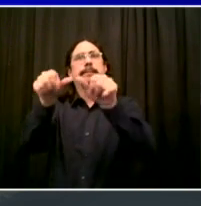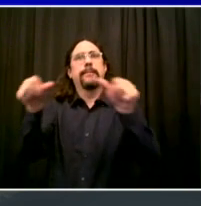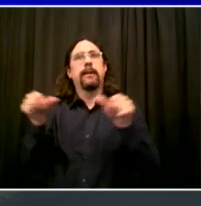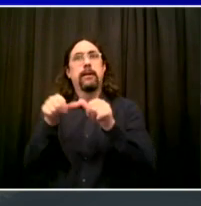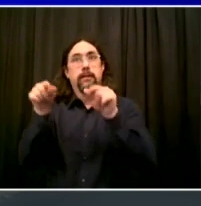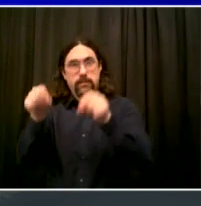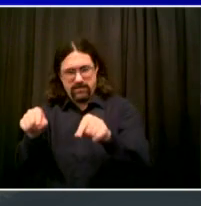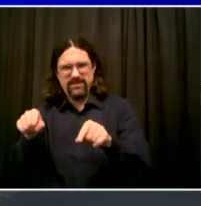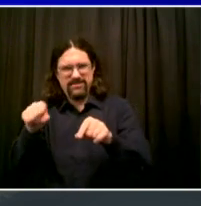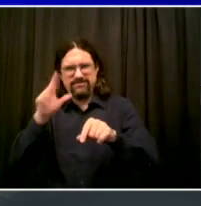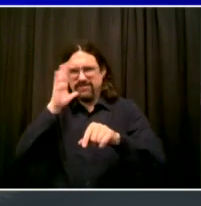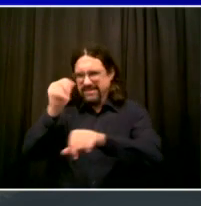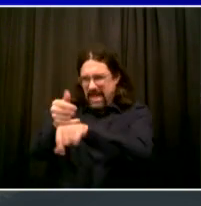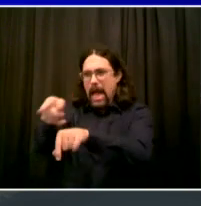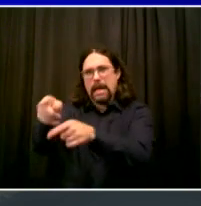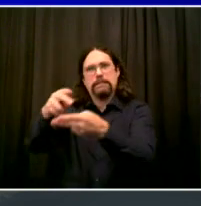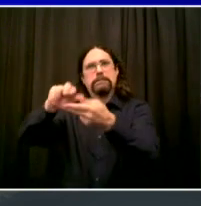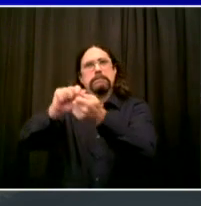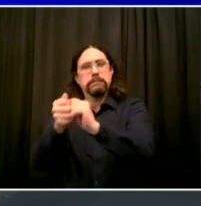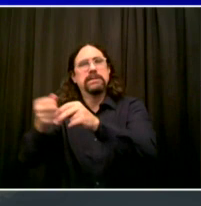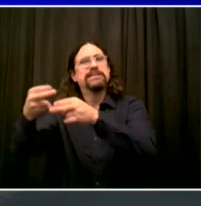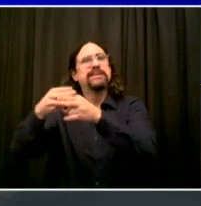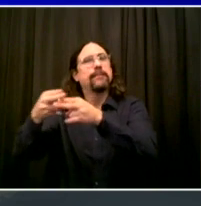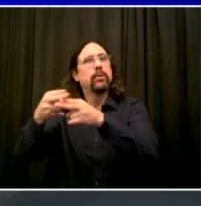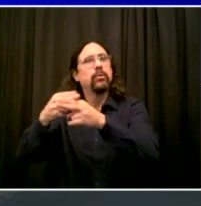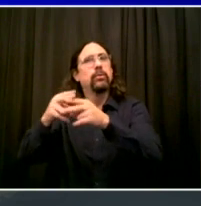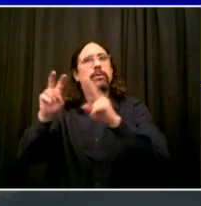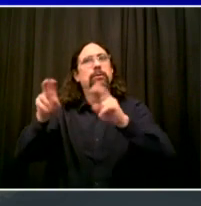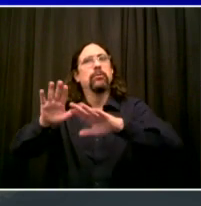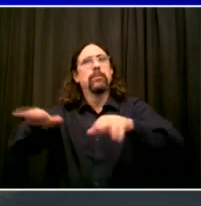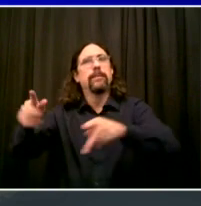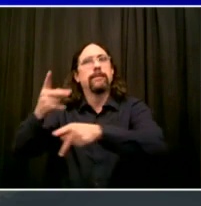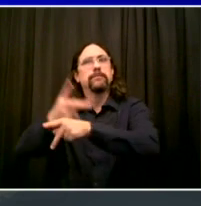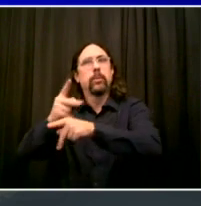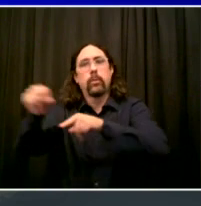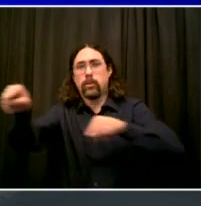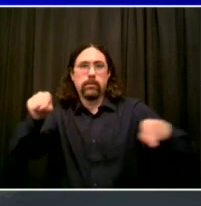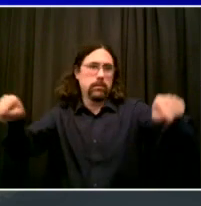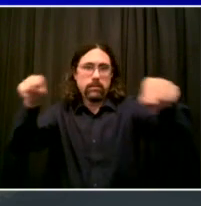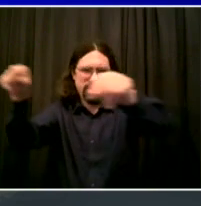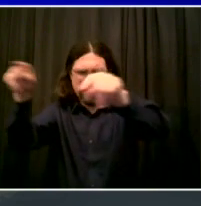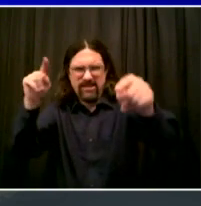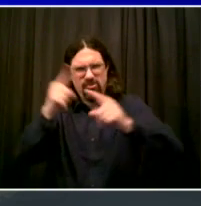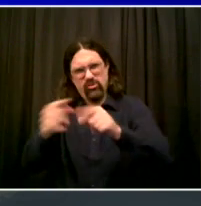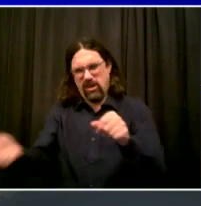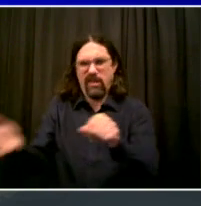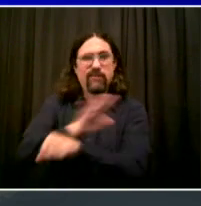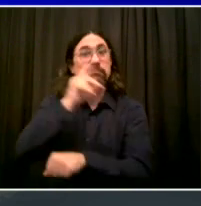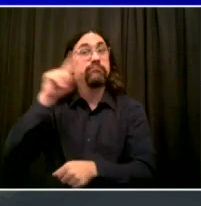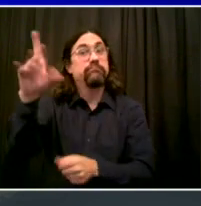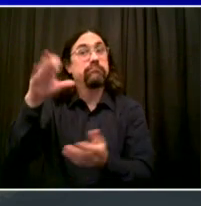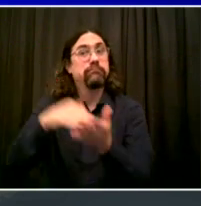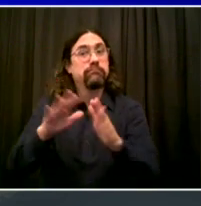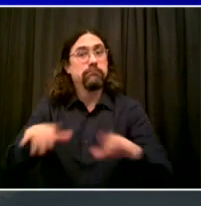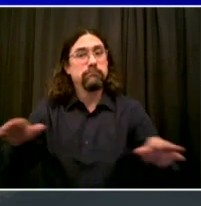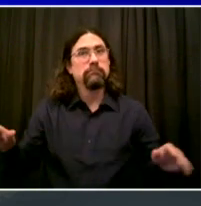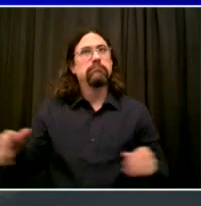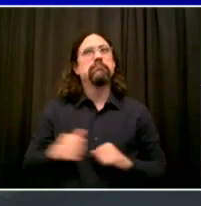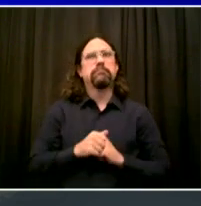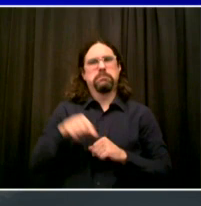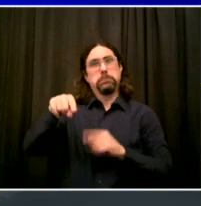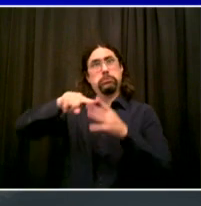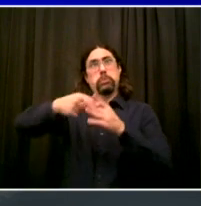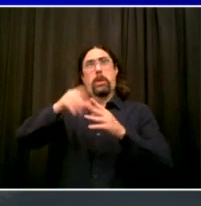and giving those families, those parents, that balance in their life, that relief, that support, but then we aim